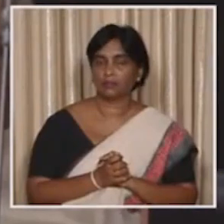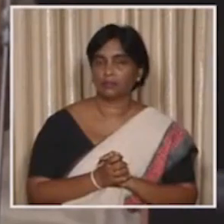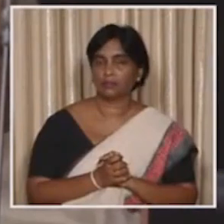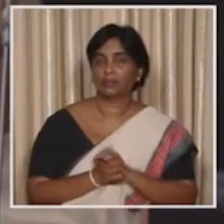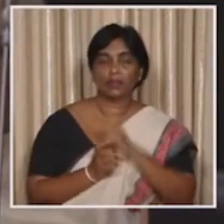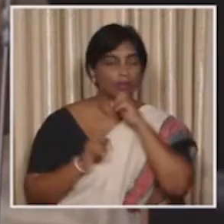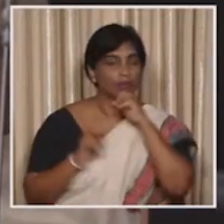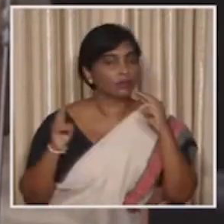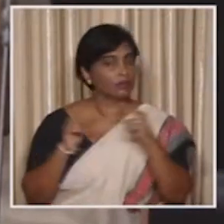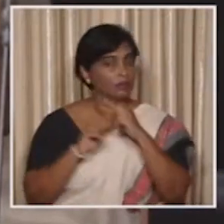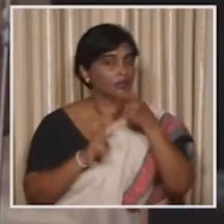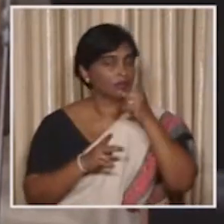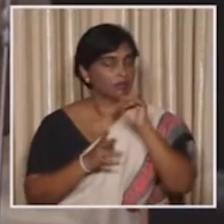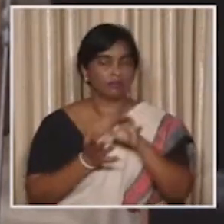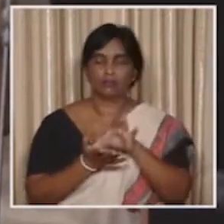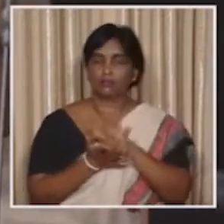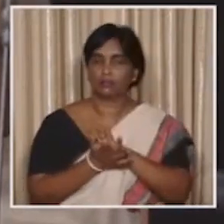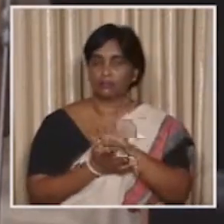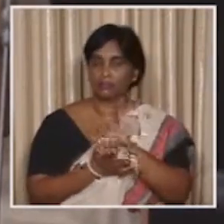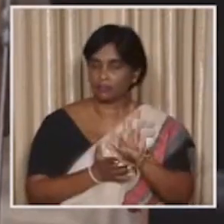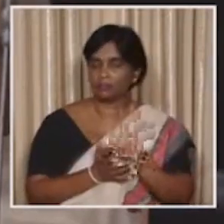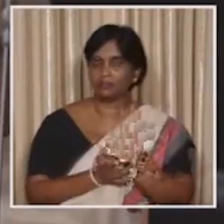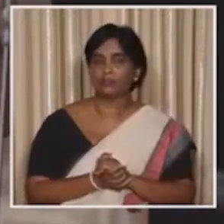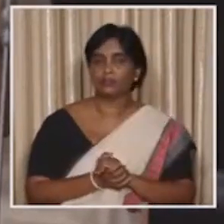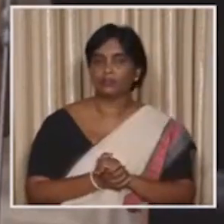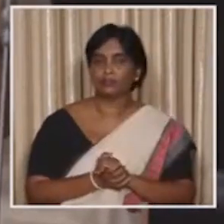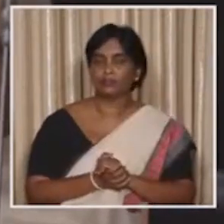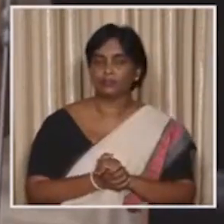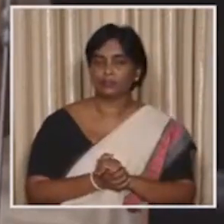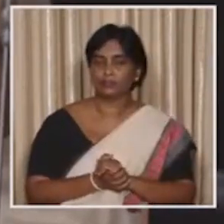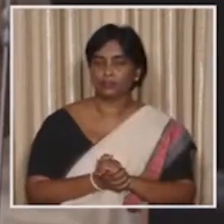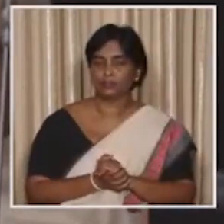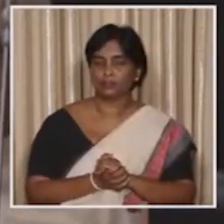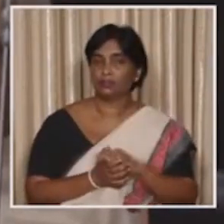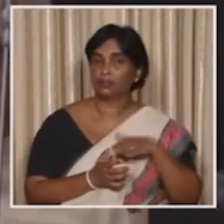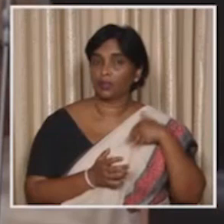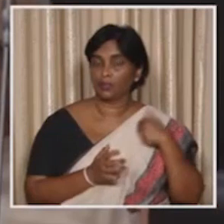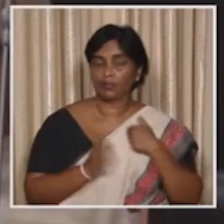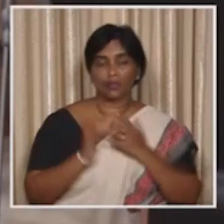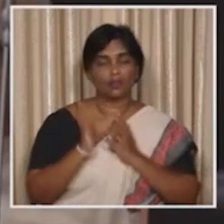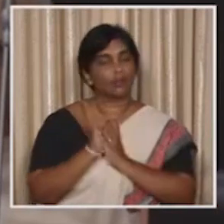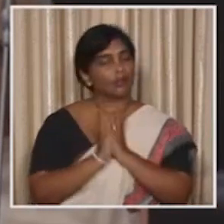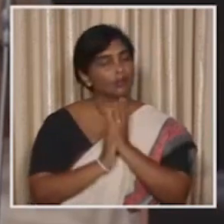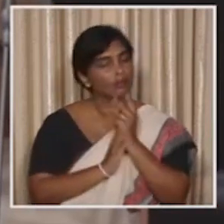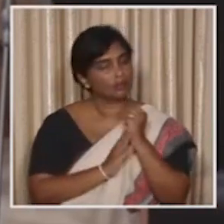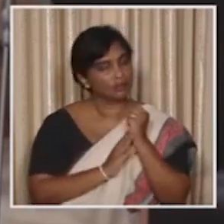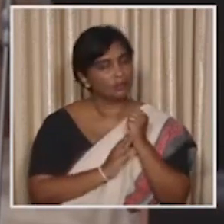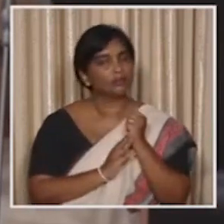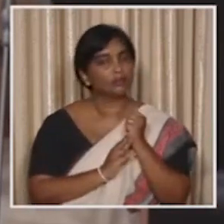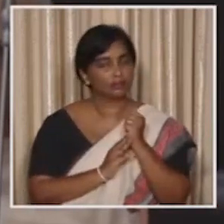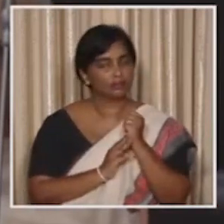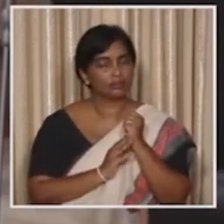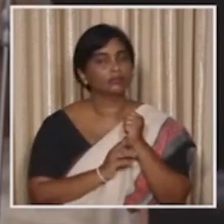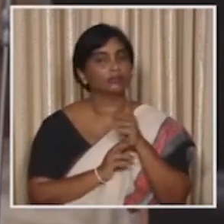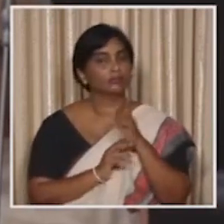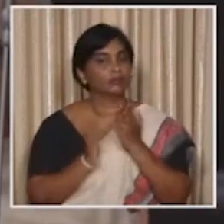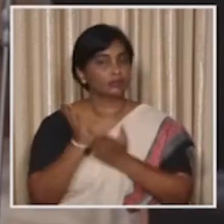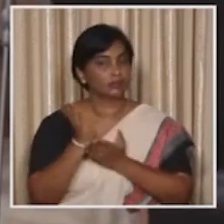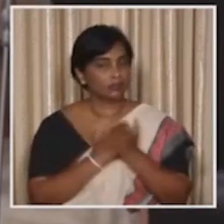the standard of proof in fundamental rights application is usually expressed as